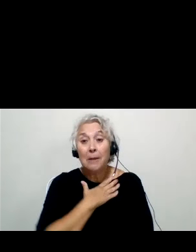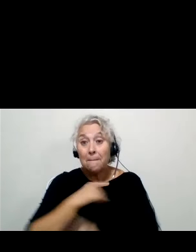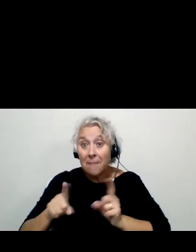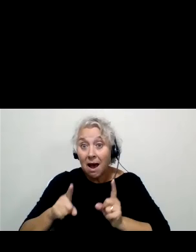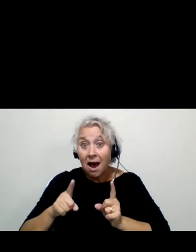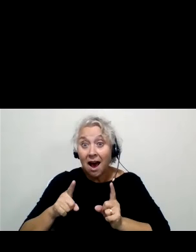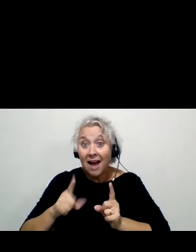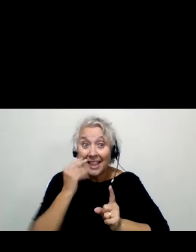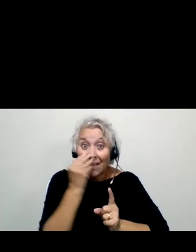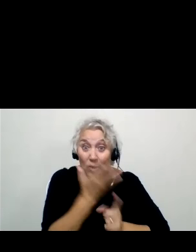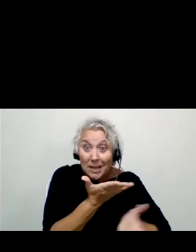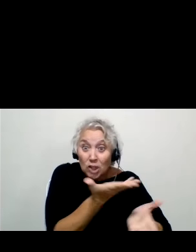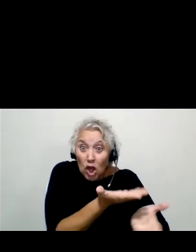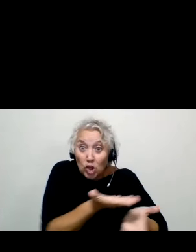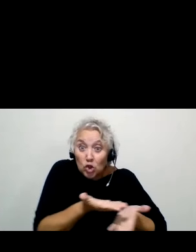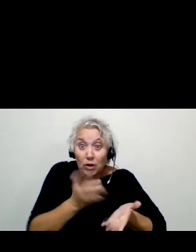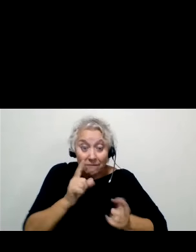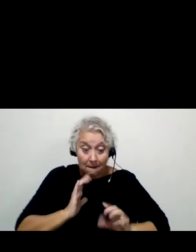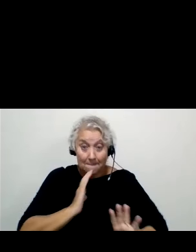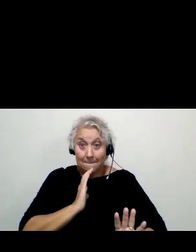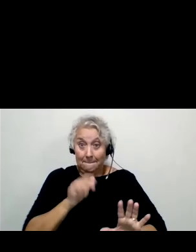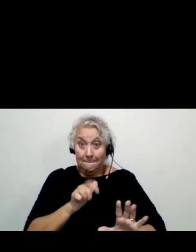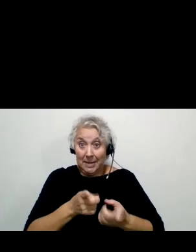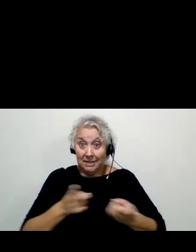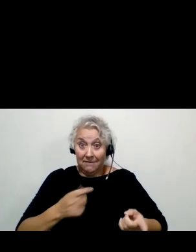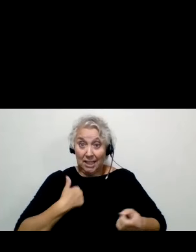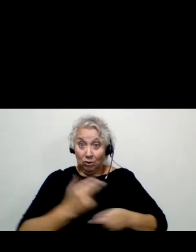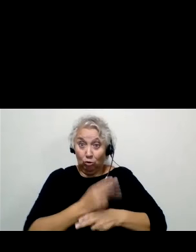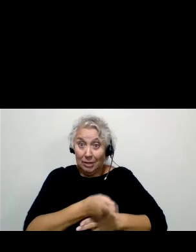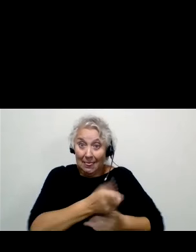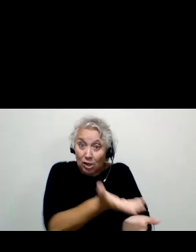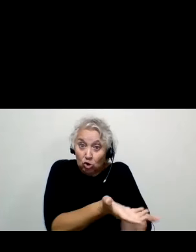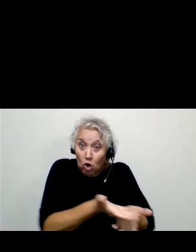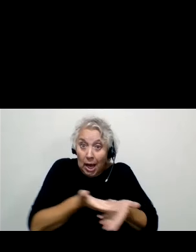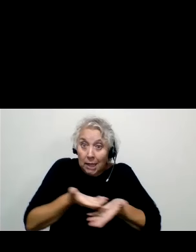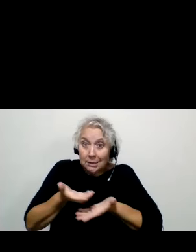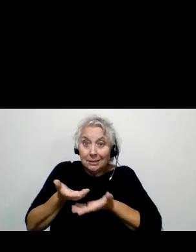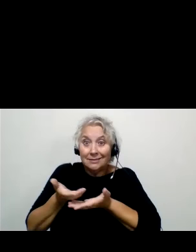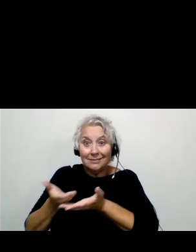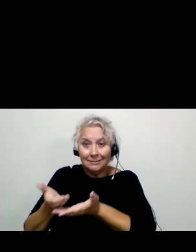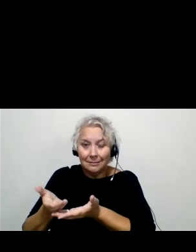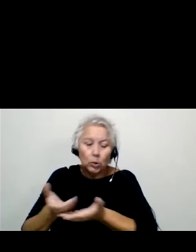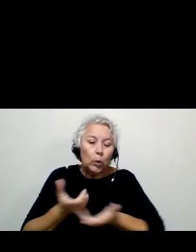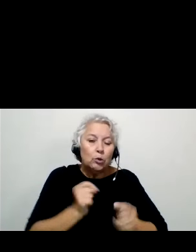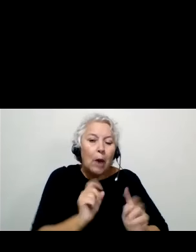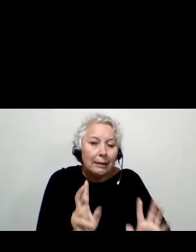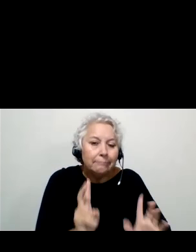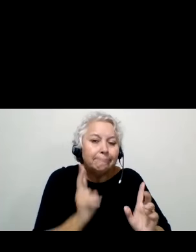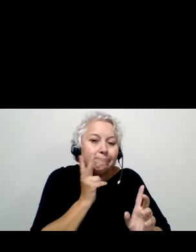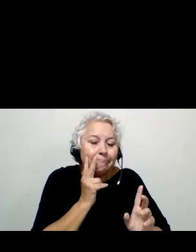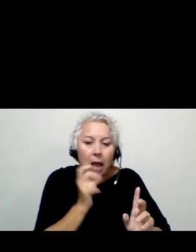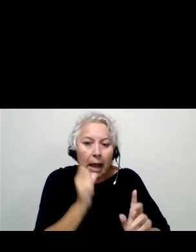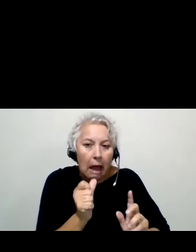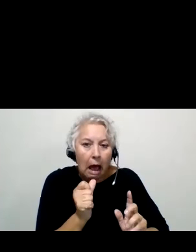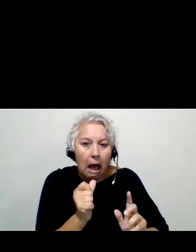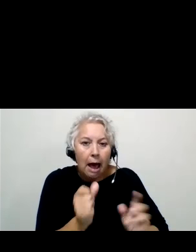the information from the device that we were using, that we were trialing still. We had not